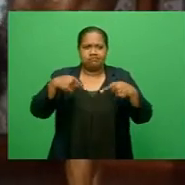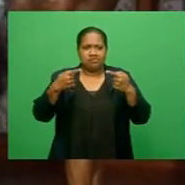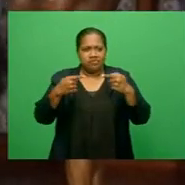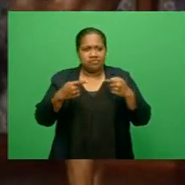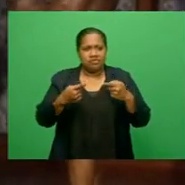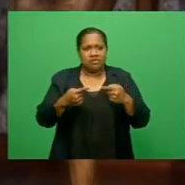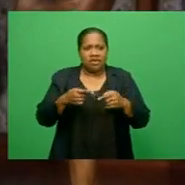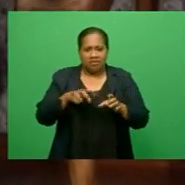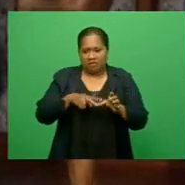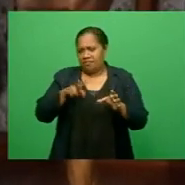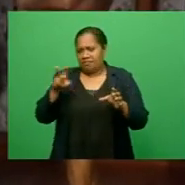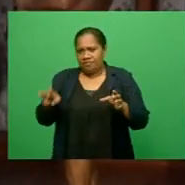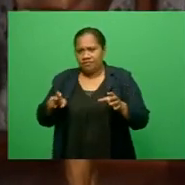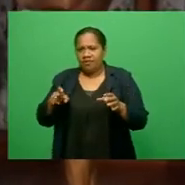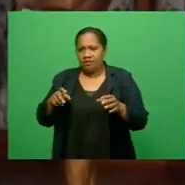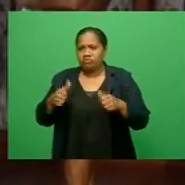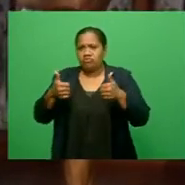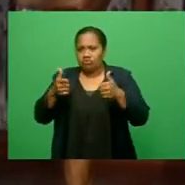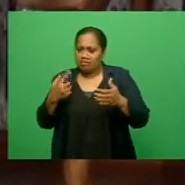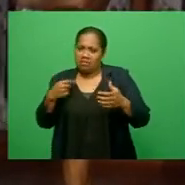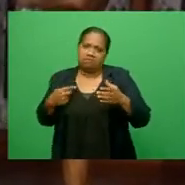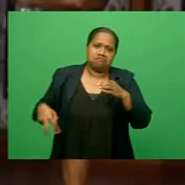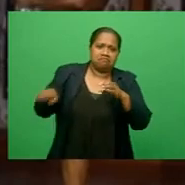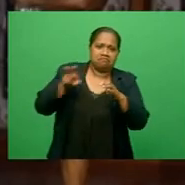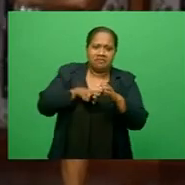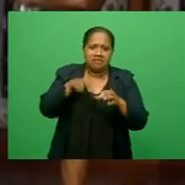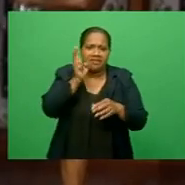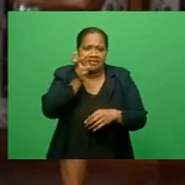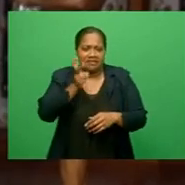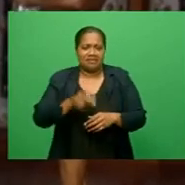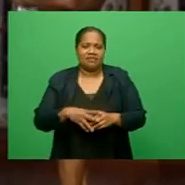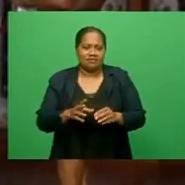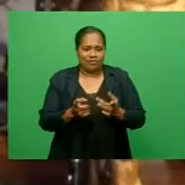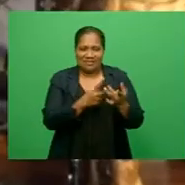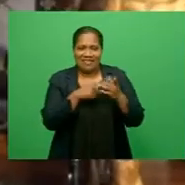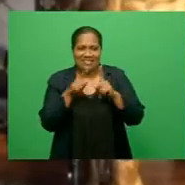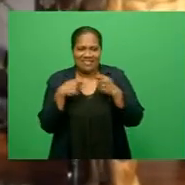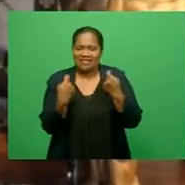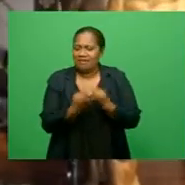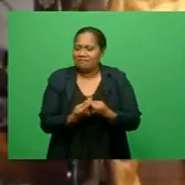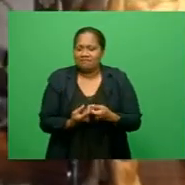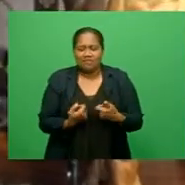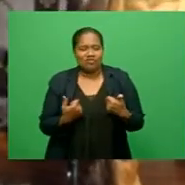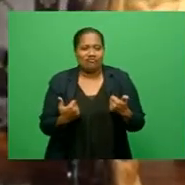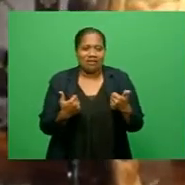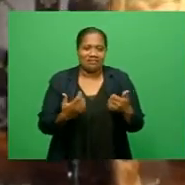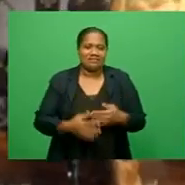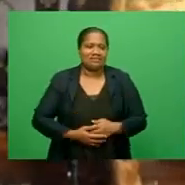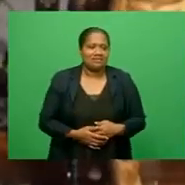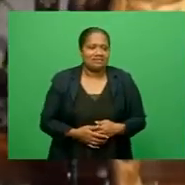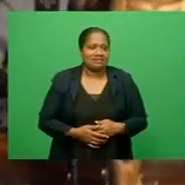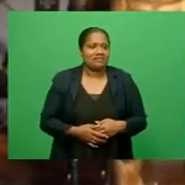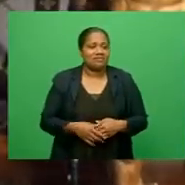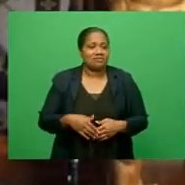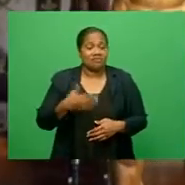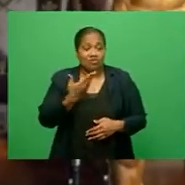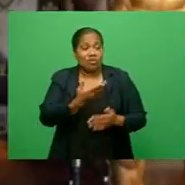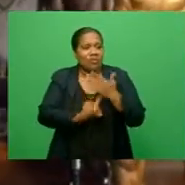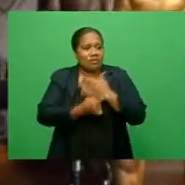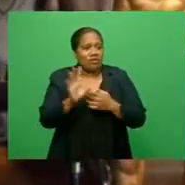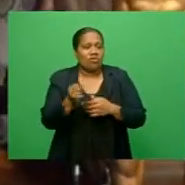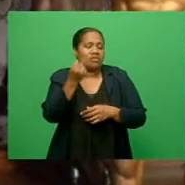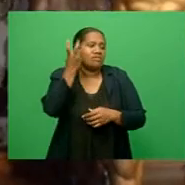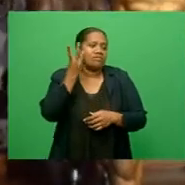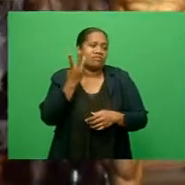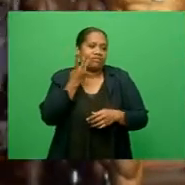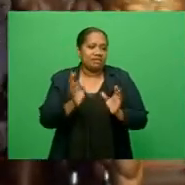come back and get a feel of it. So yeah, it's great. Mackey also won the women's physique category, while